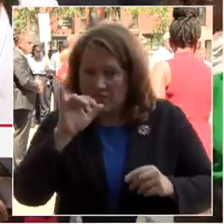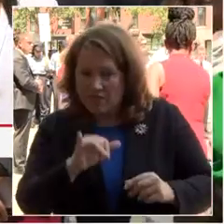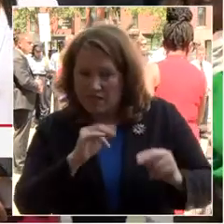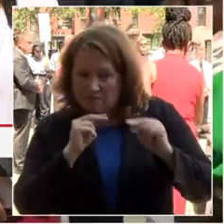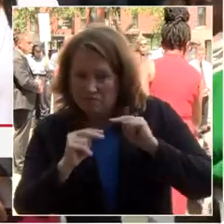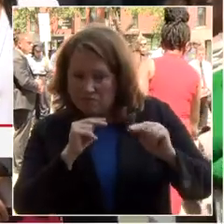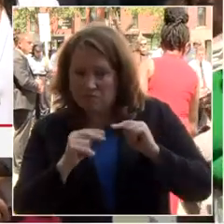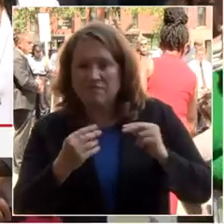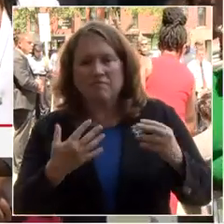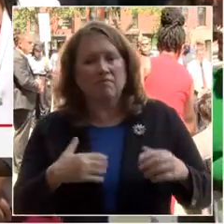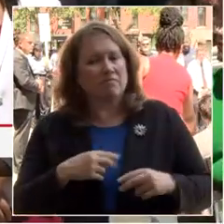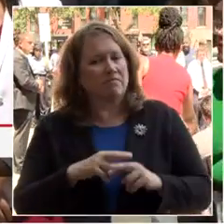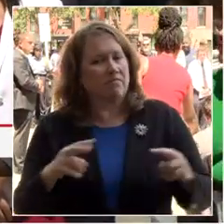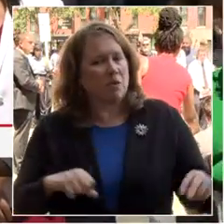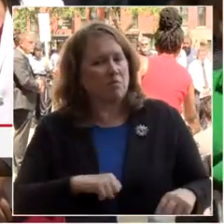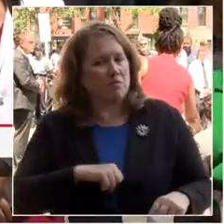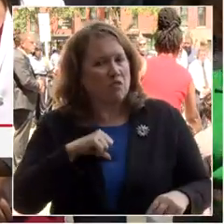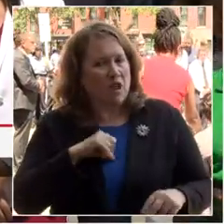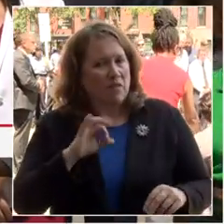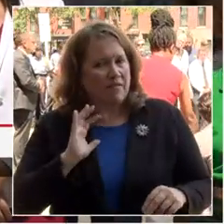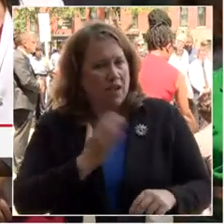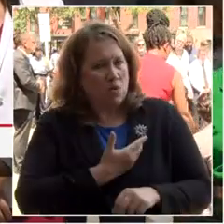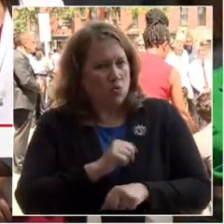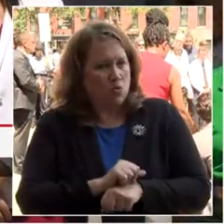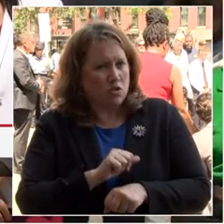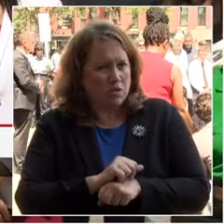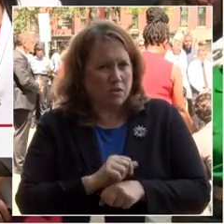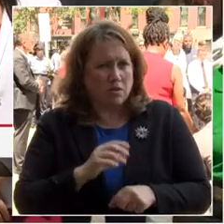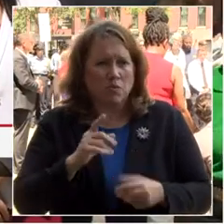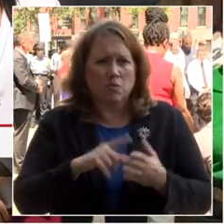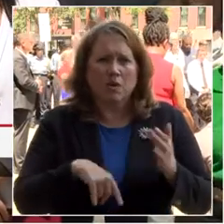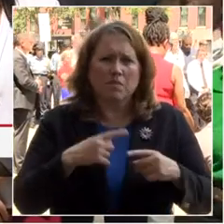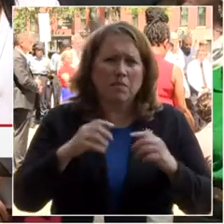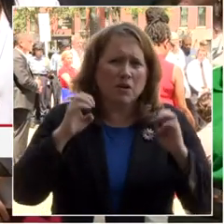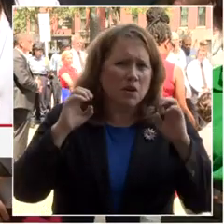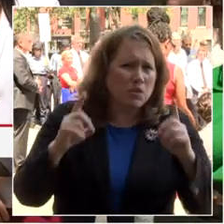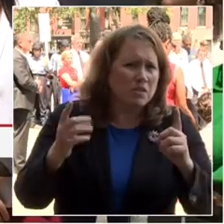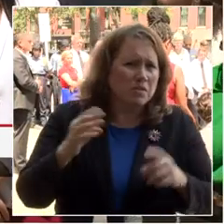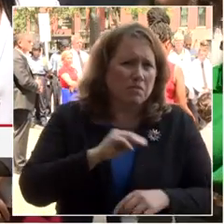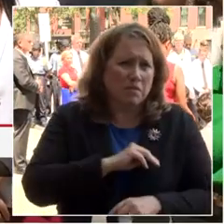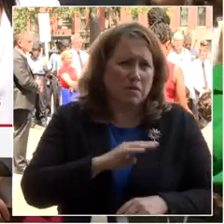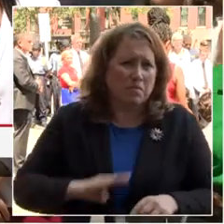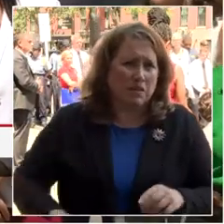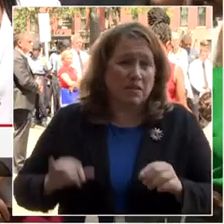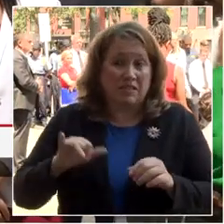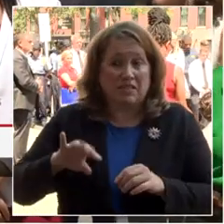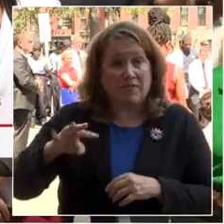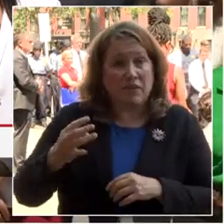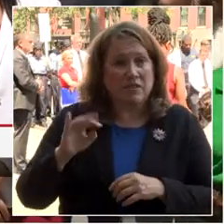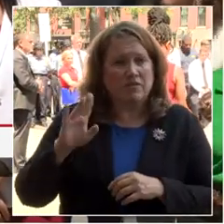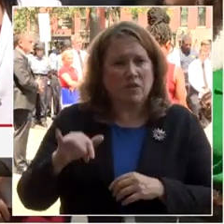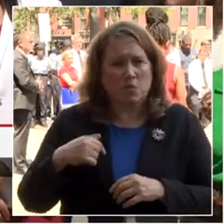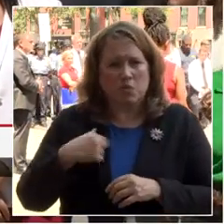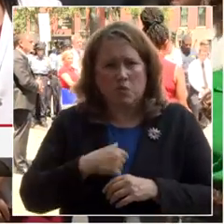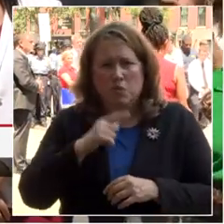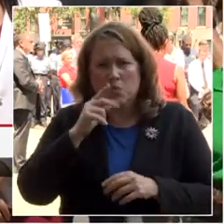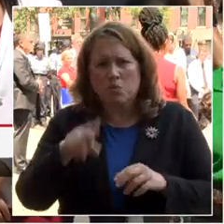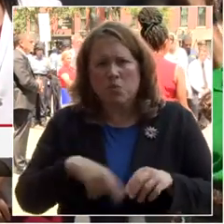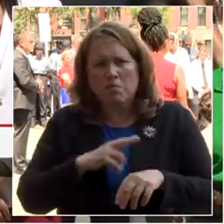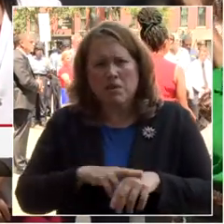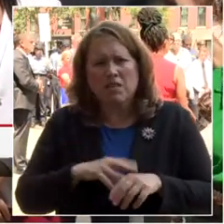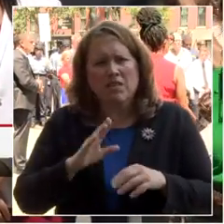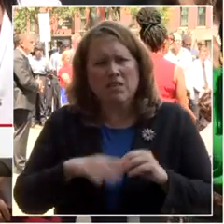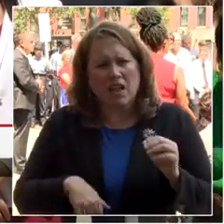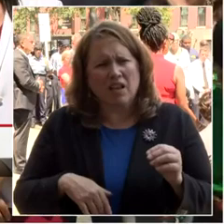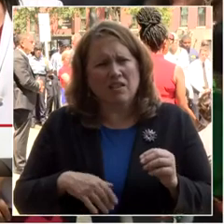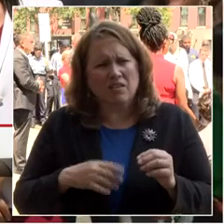Yes. A question for clarification, Mayor Bowser. Hello. Given that this 4th of July weekend is going to be normal, much more normal than the past 2 years, how